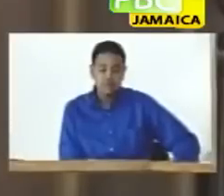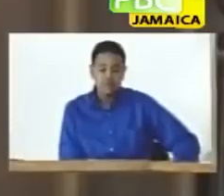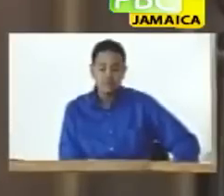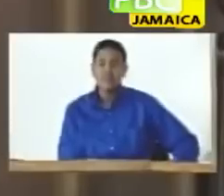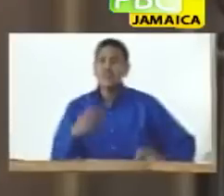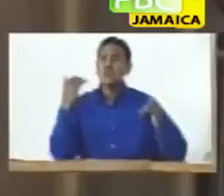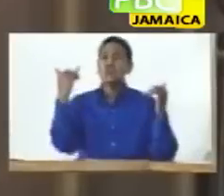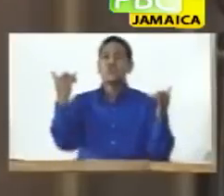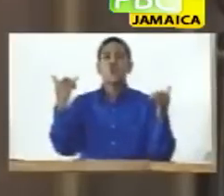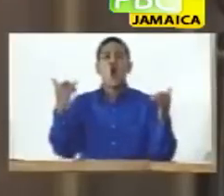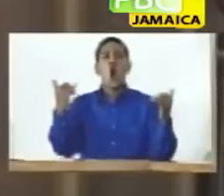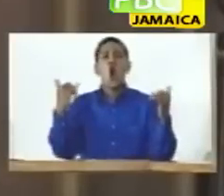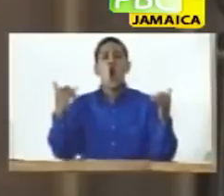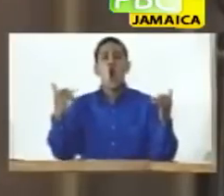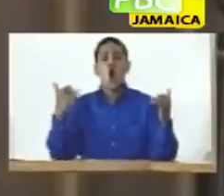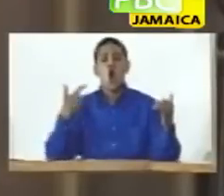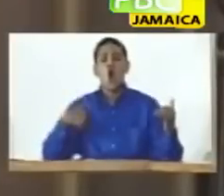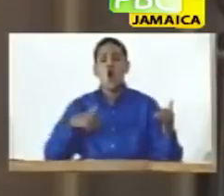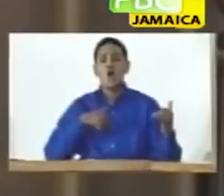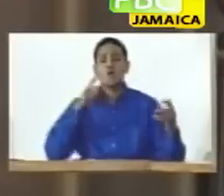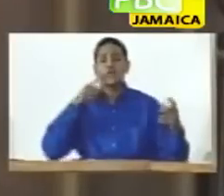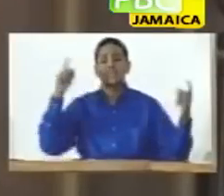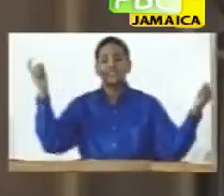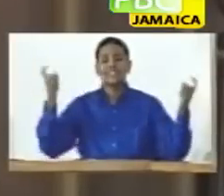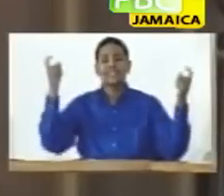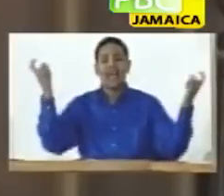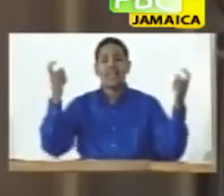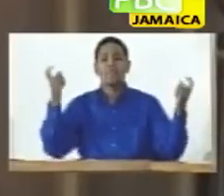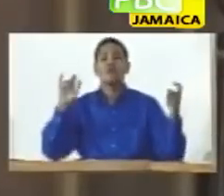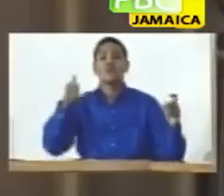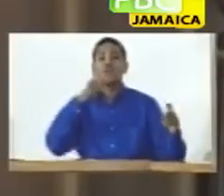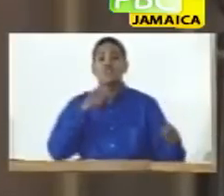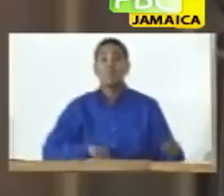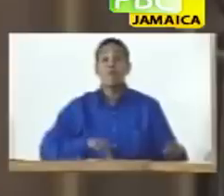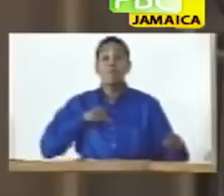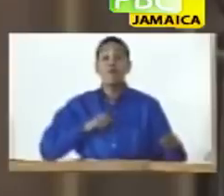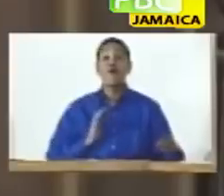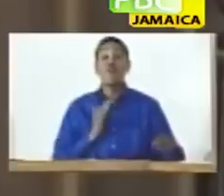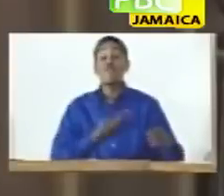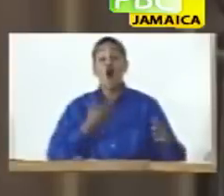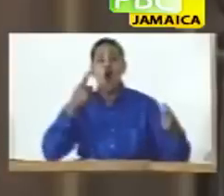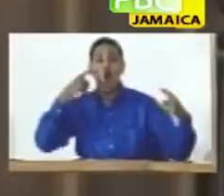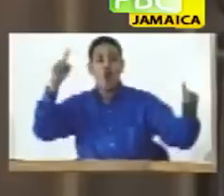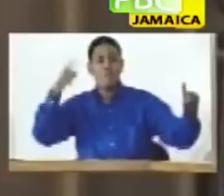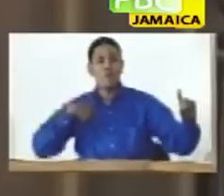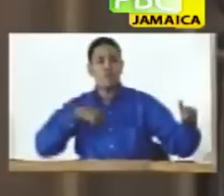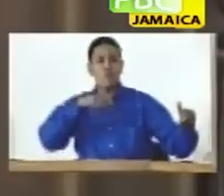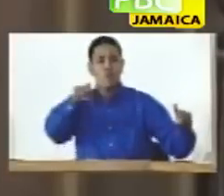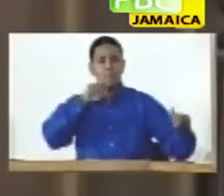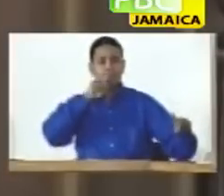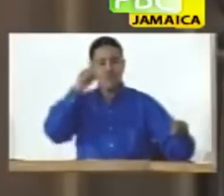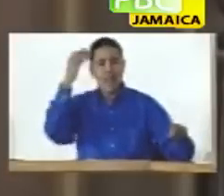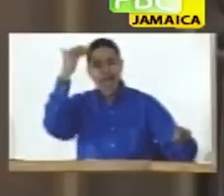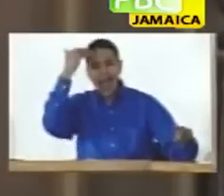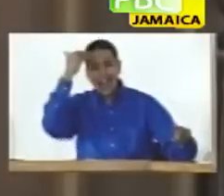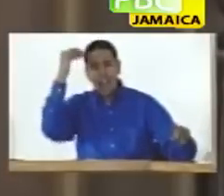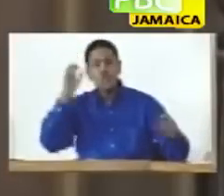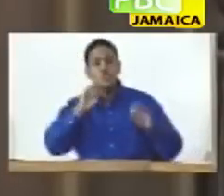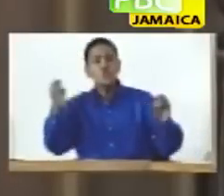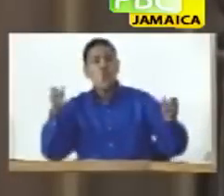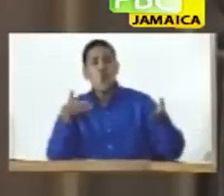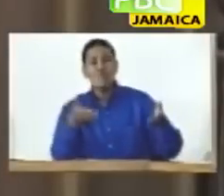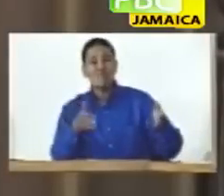While we must celebrate and justly be proud of our accomplishments, we must acknowledge that there is no room